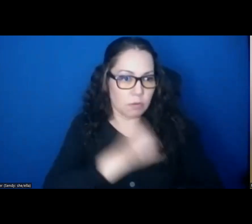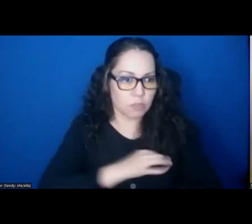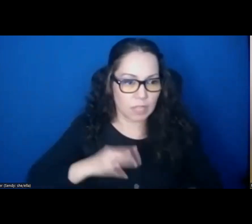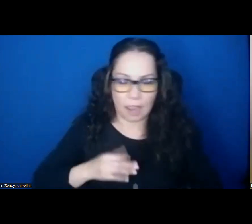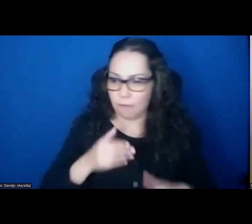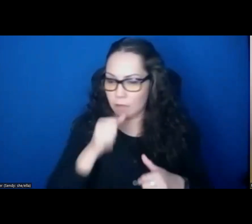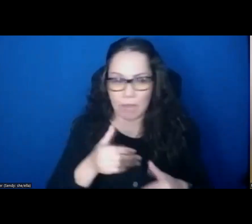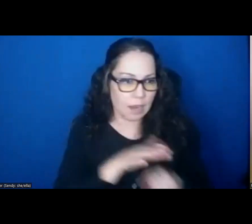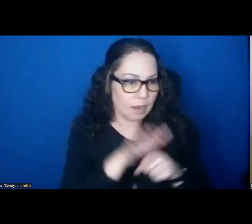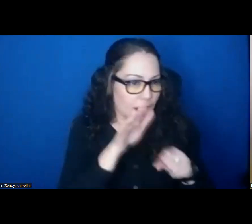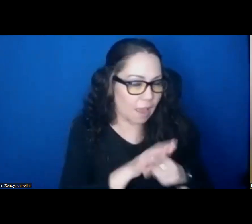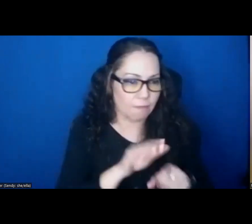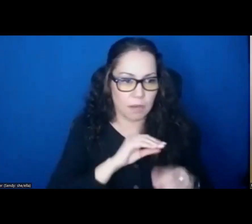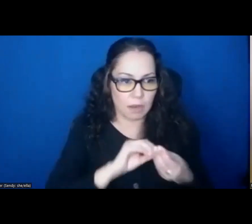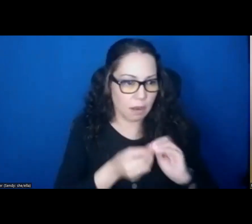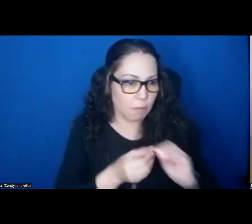wasn't enough staff.